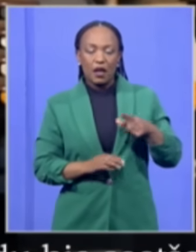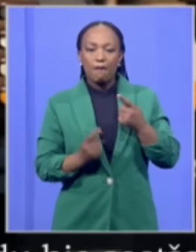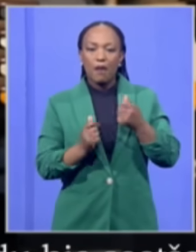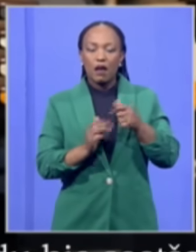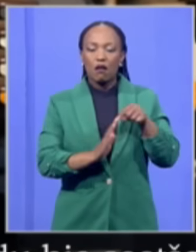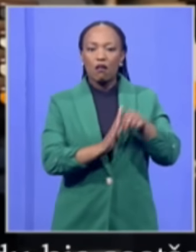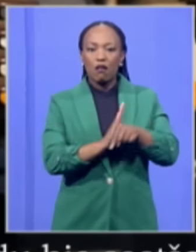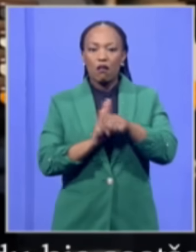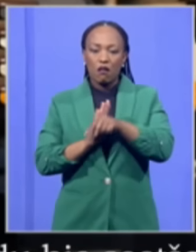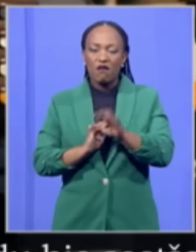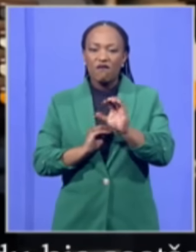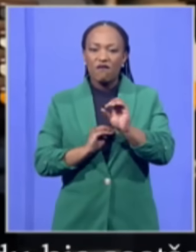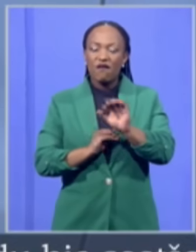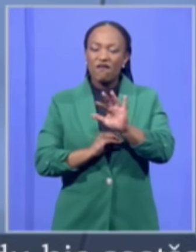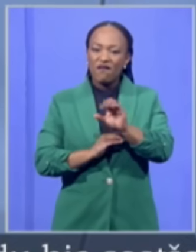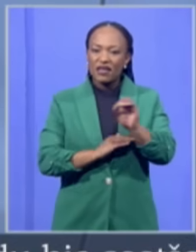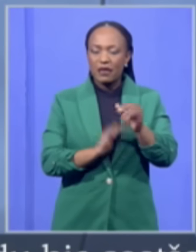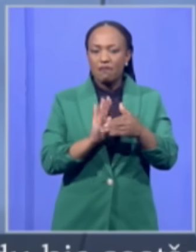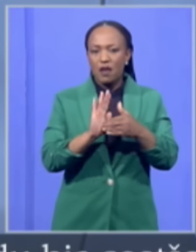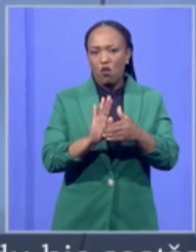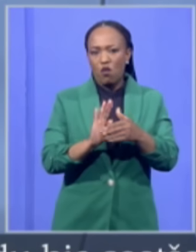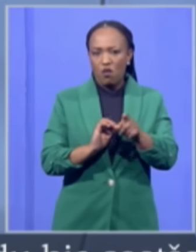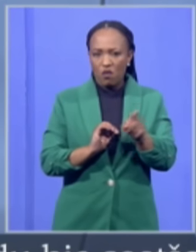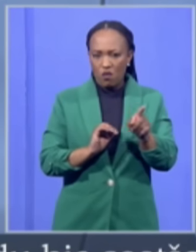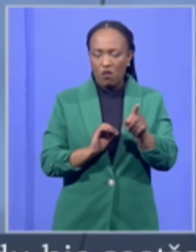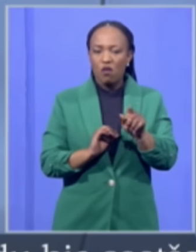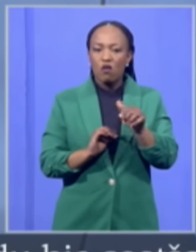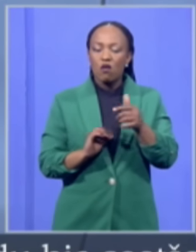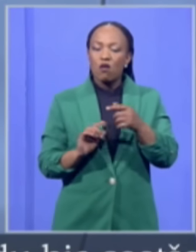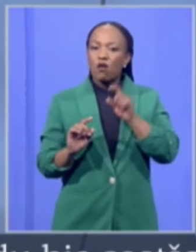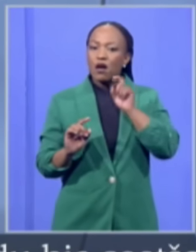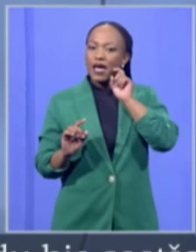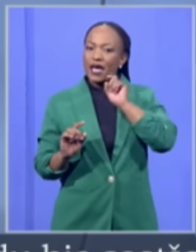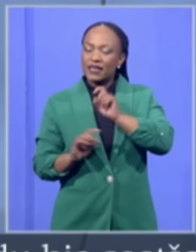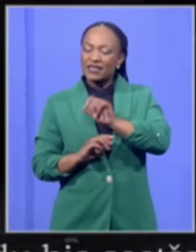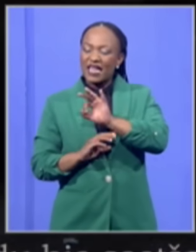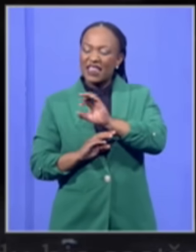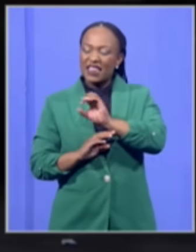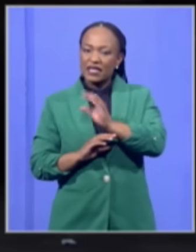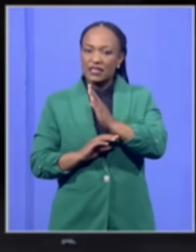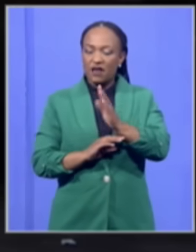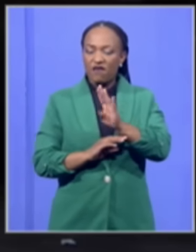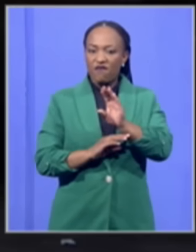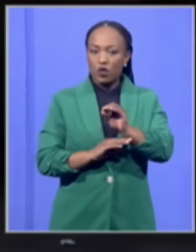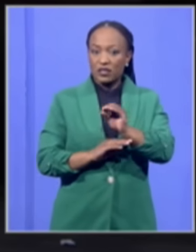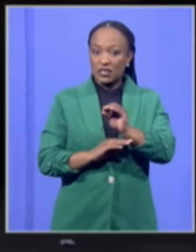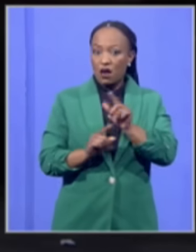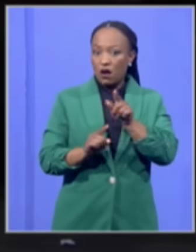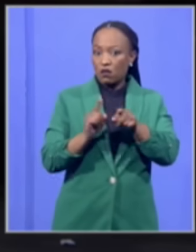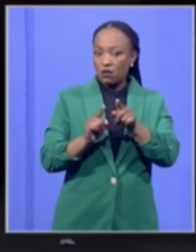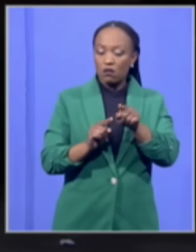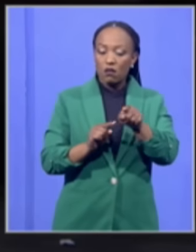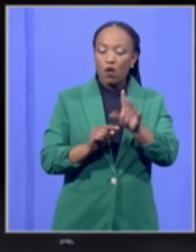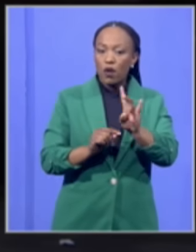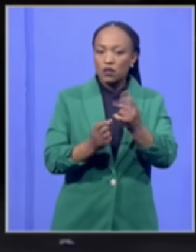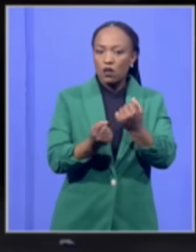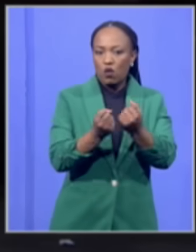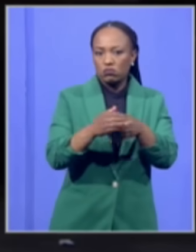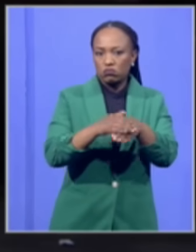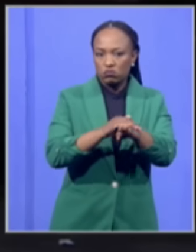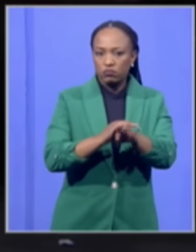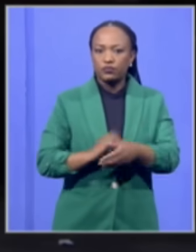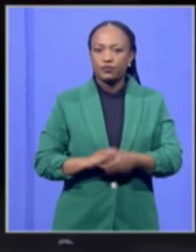la bomenetša bjo. Ba gononelwa ba bararo ba mengwage magareng ya 30 le 40 ba tla tšwelela pele ga kgorotsheko ka Laboraro.